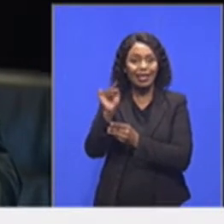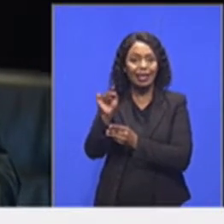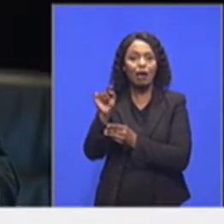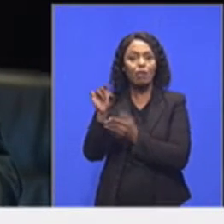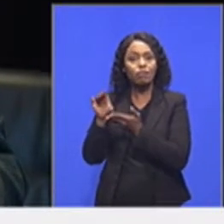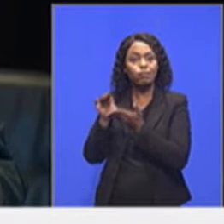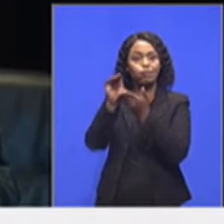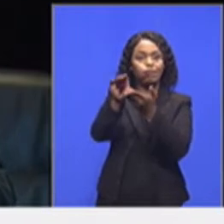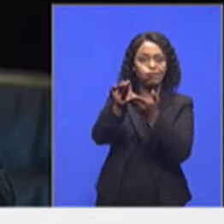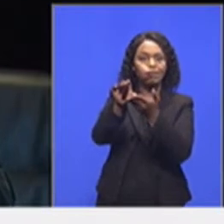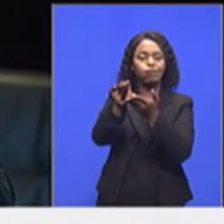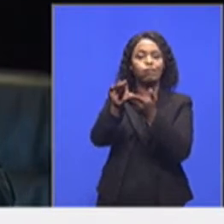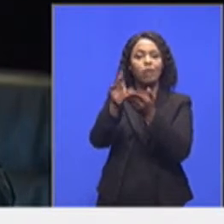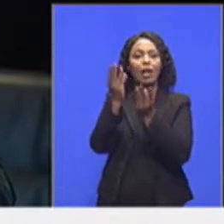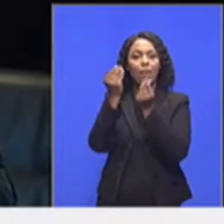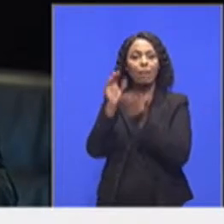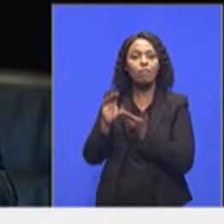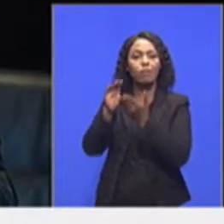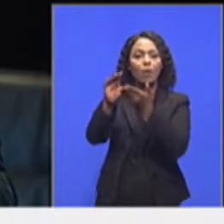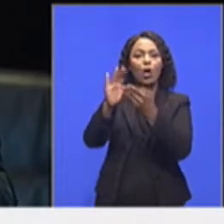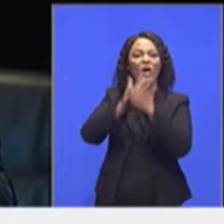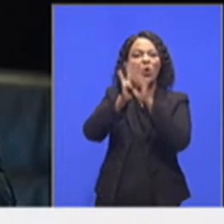going to the COVID-related,